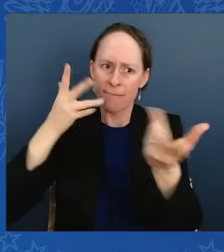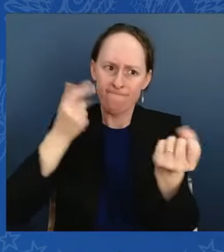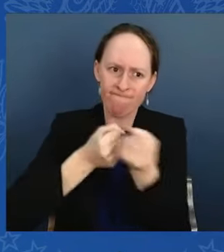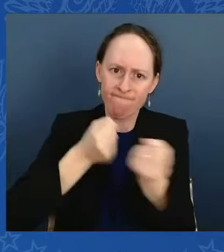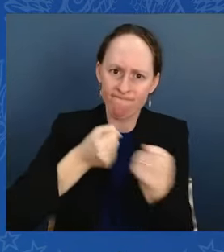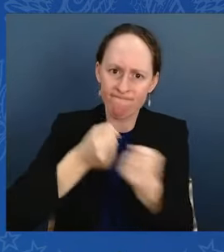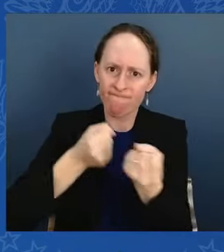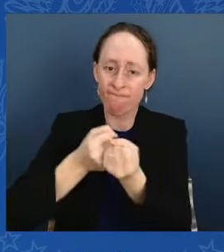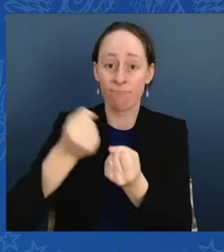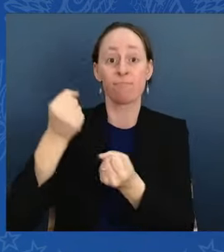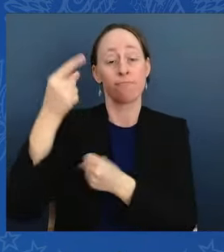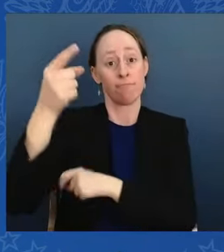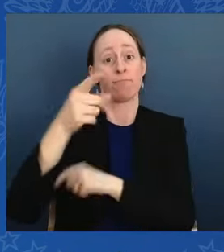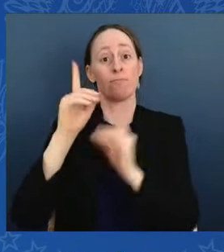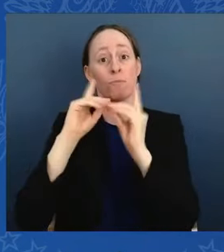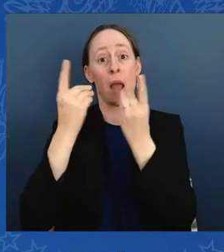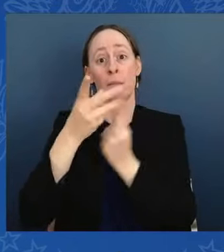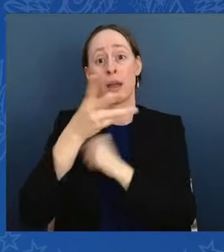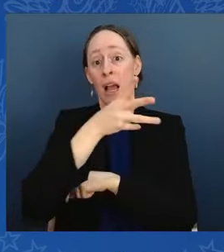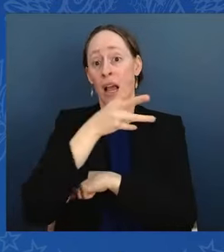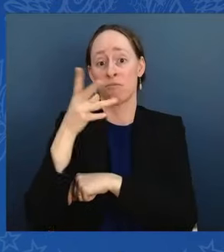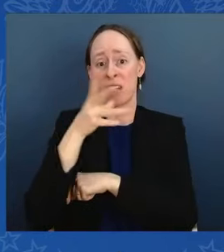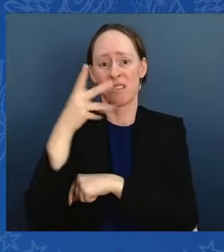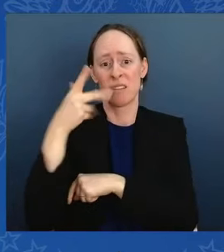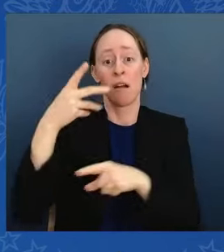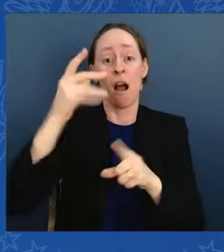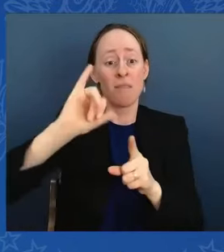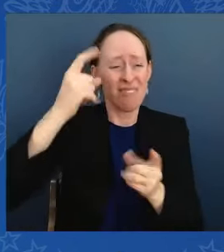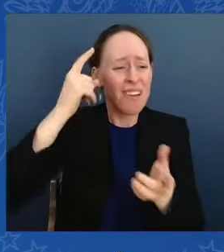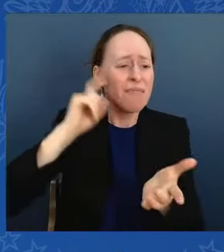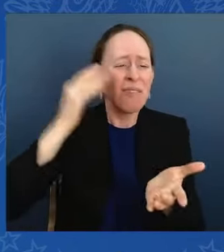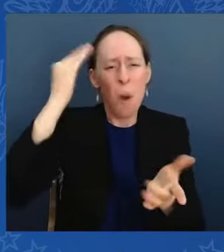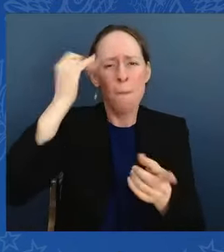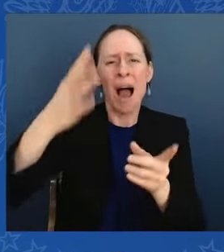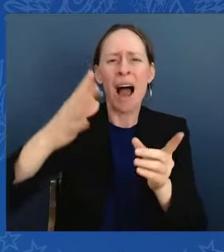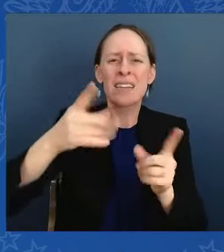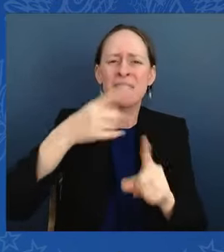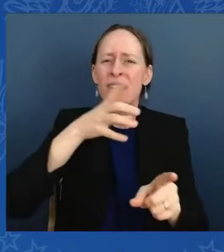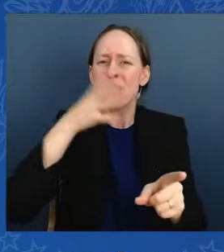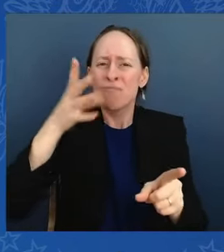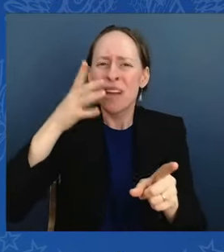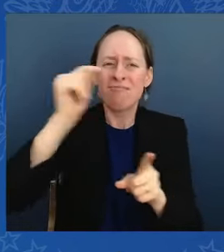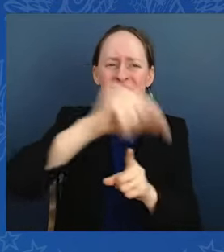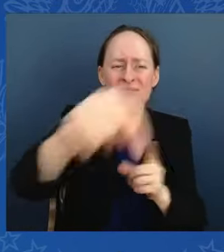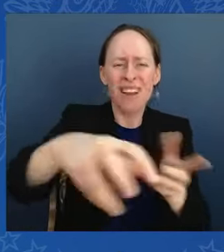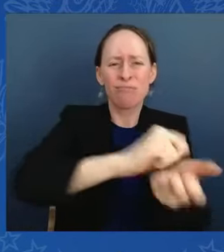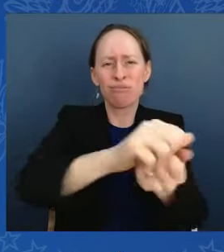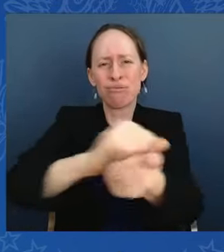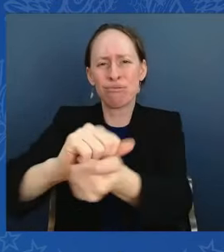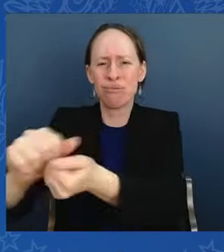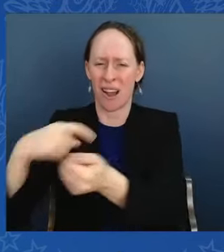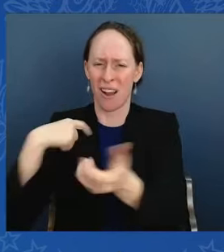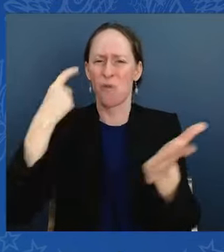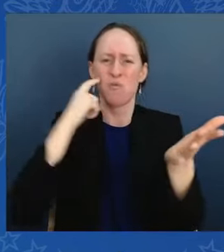are significant, though it will be some time before we know the full extent of those losses. We're prepared to